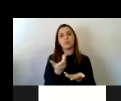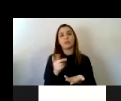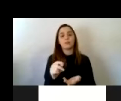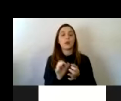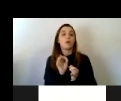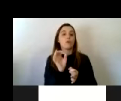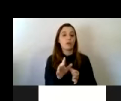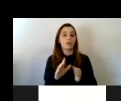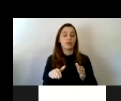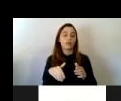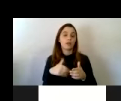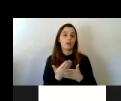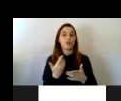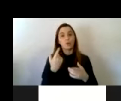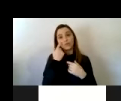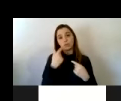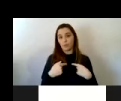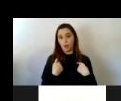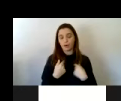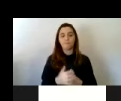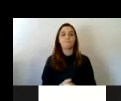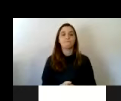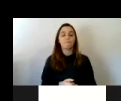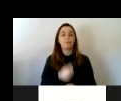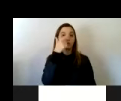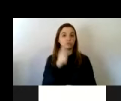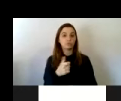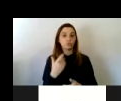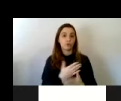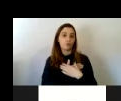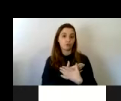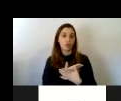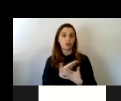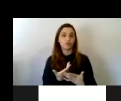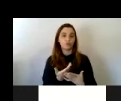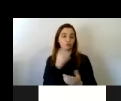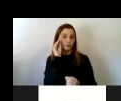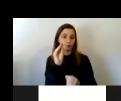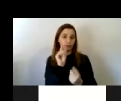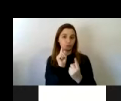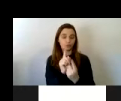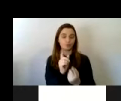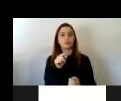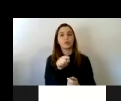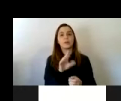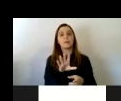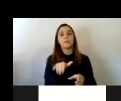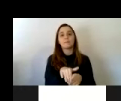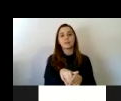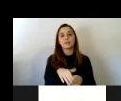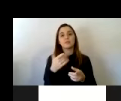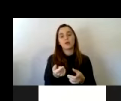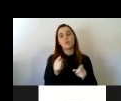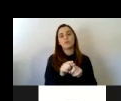own knowledge. The voluntary advisors who involved in RådRum, yeah, they became part of a democratic organization. They